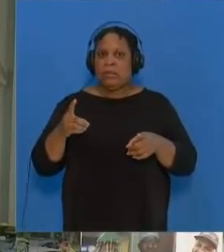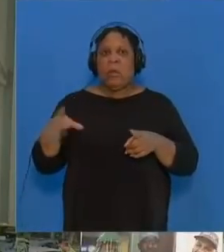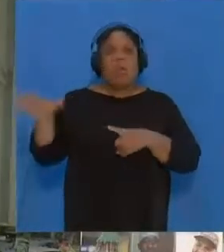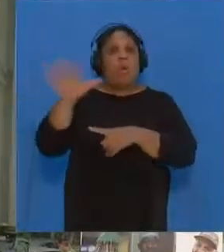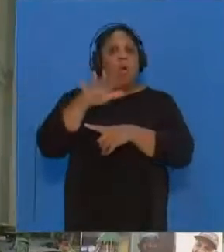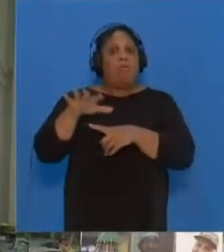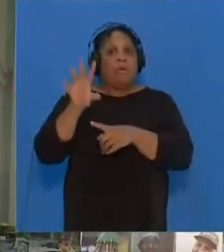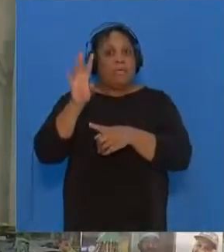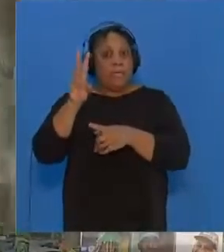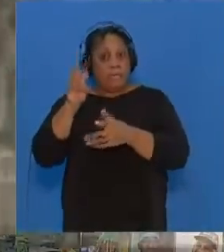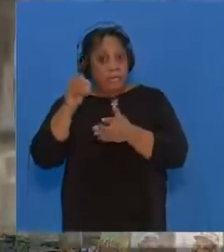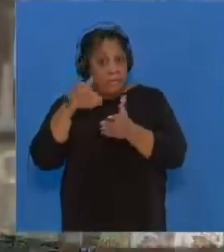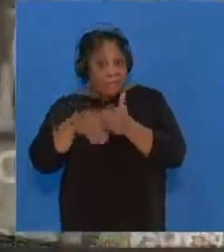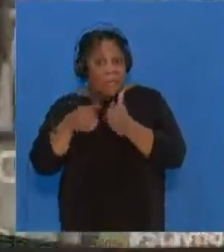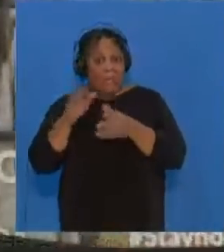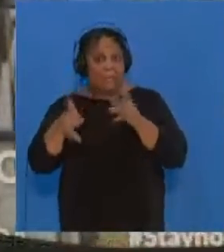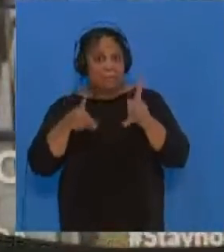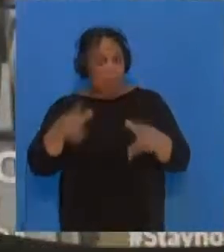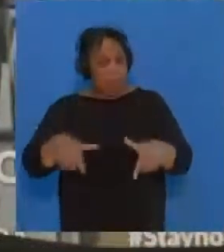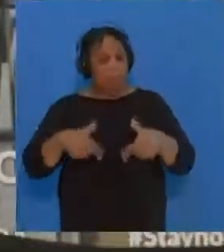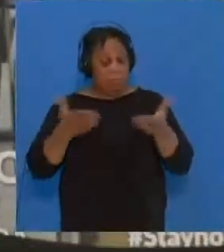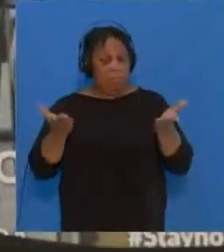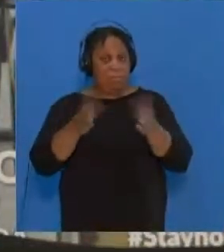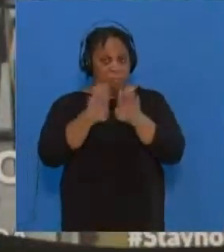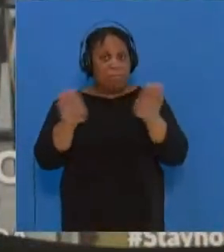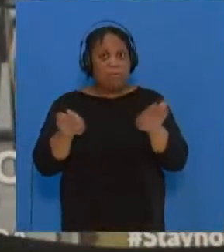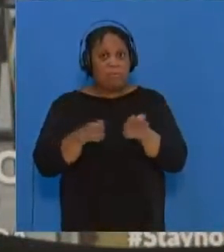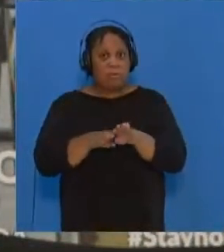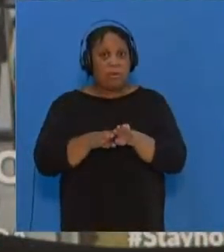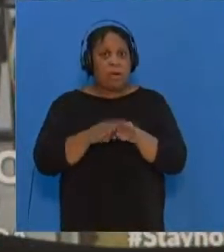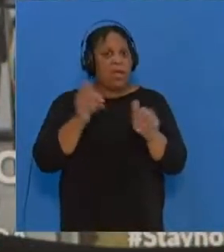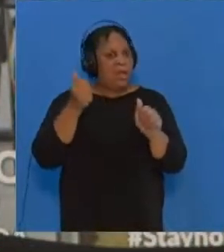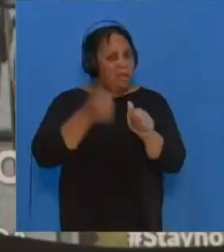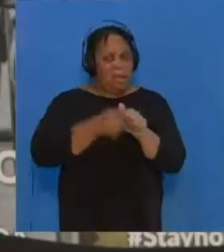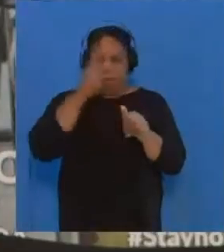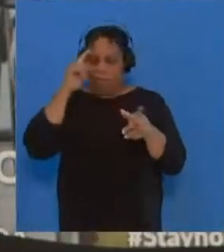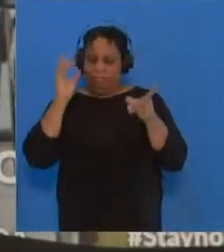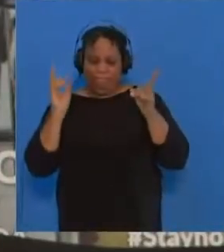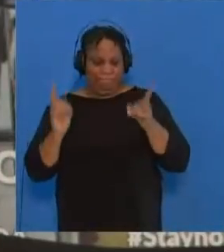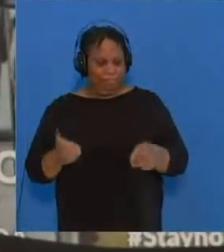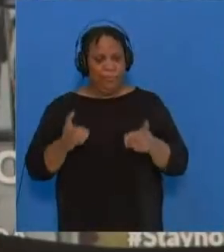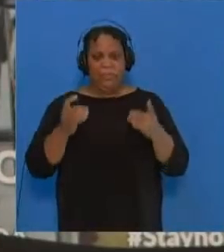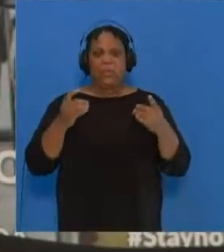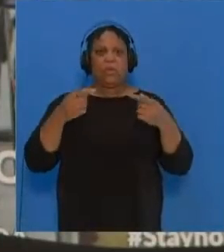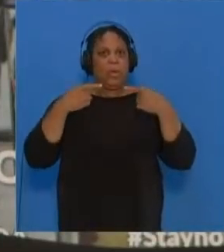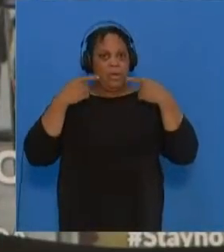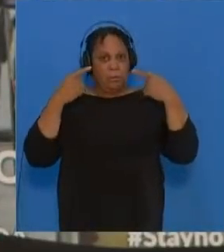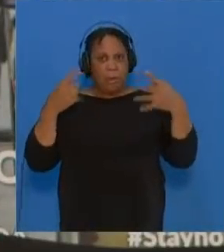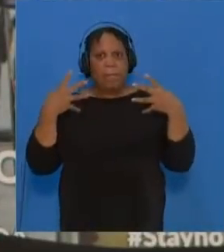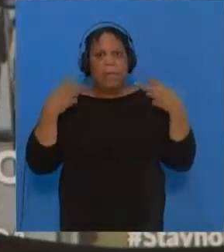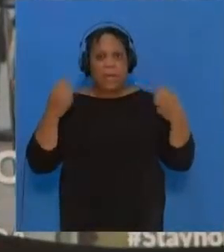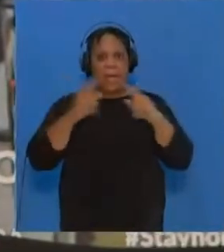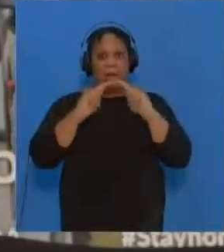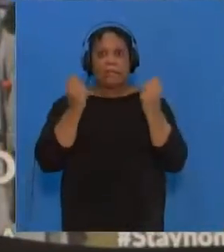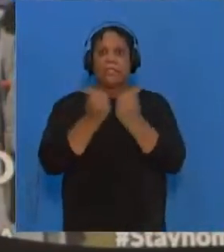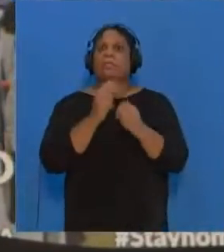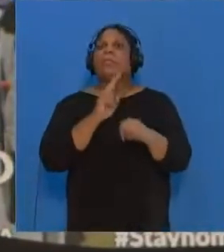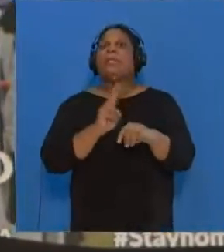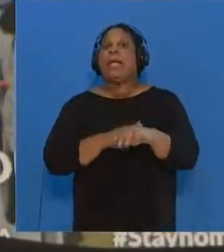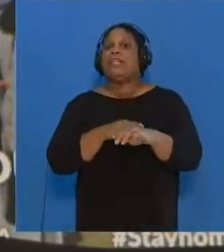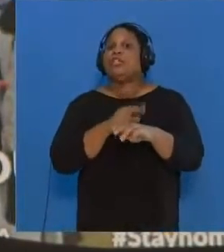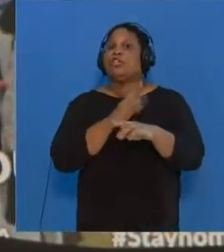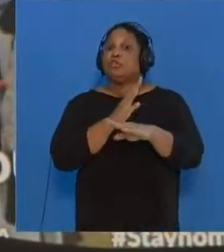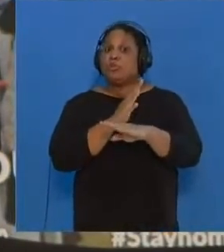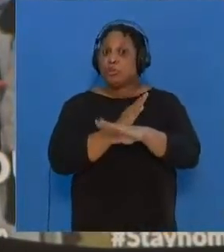60,000 people that live in Bermuda. And at every juncture, with the consultation with the public health team and the Ministry of National Security, the Premier has made